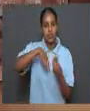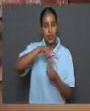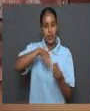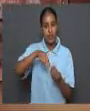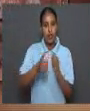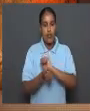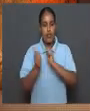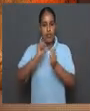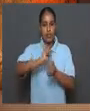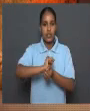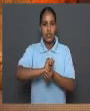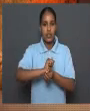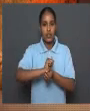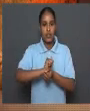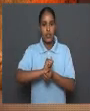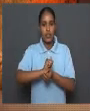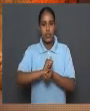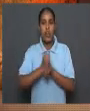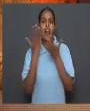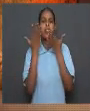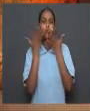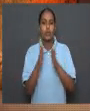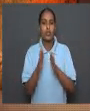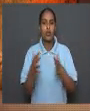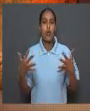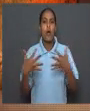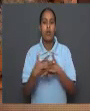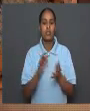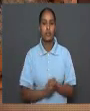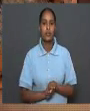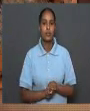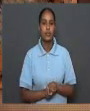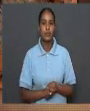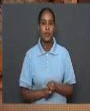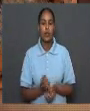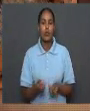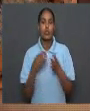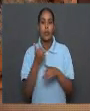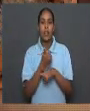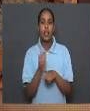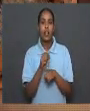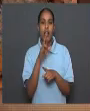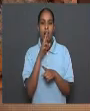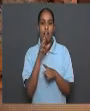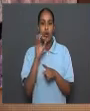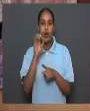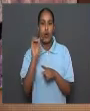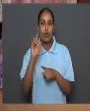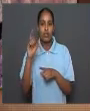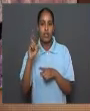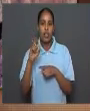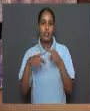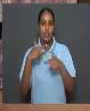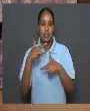is converted to an unwanted compound. Most metals oxidize